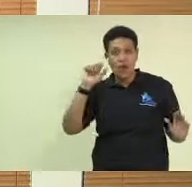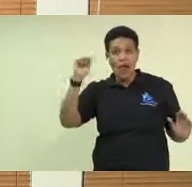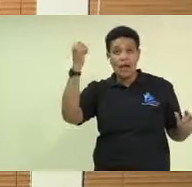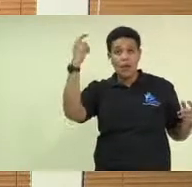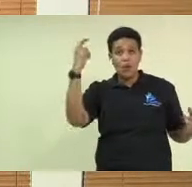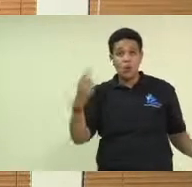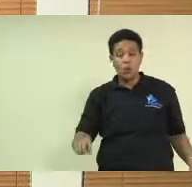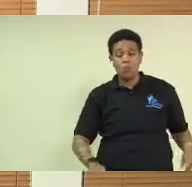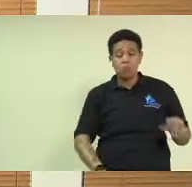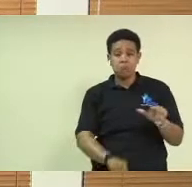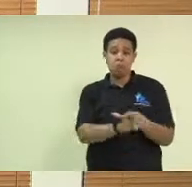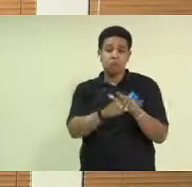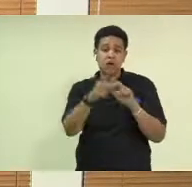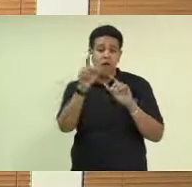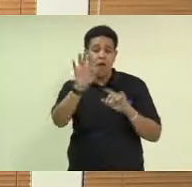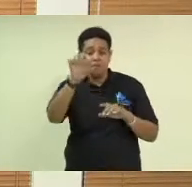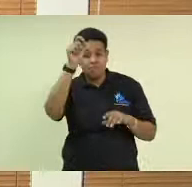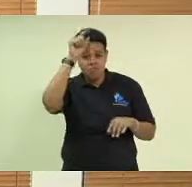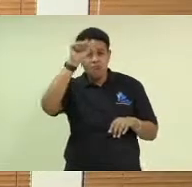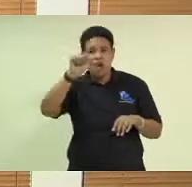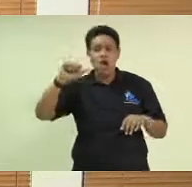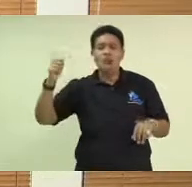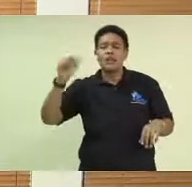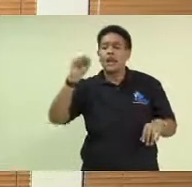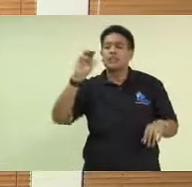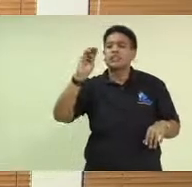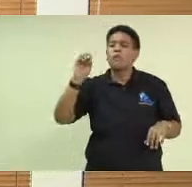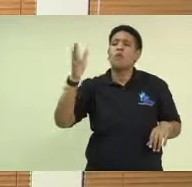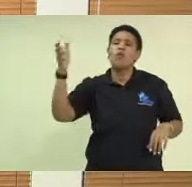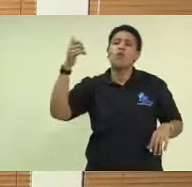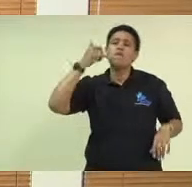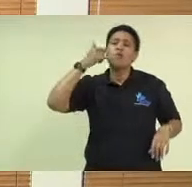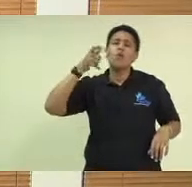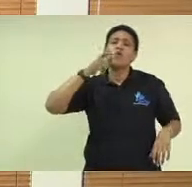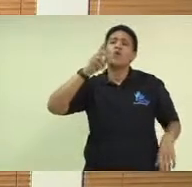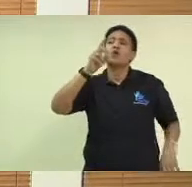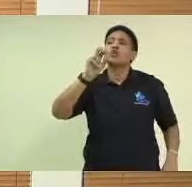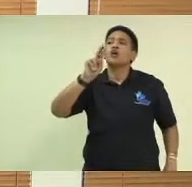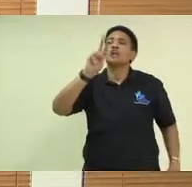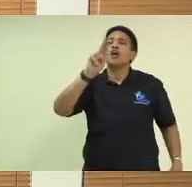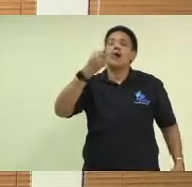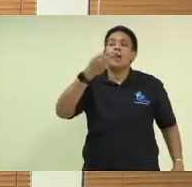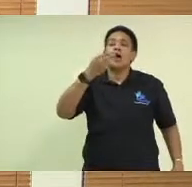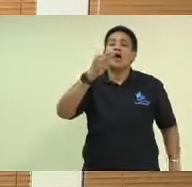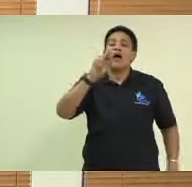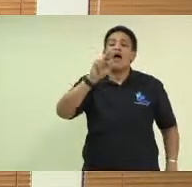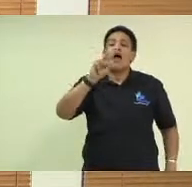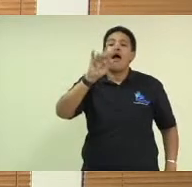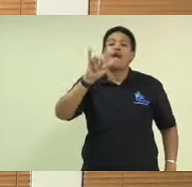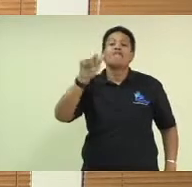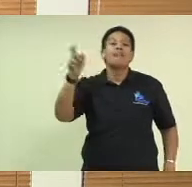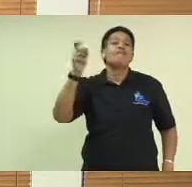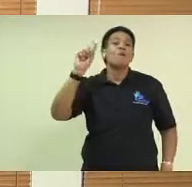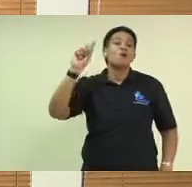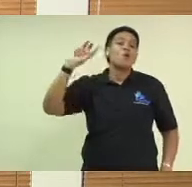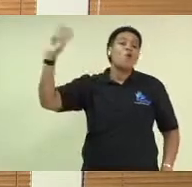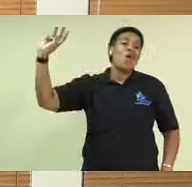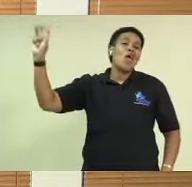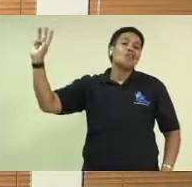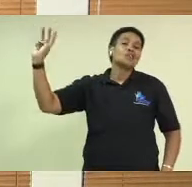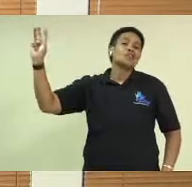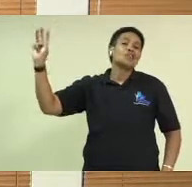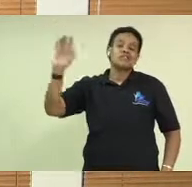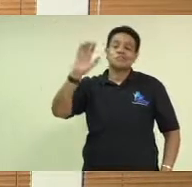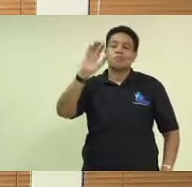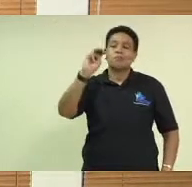eventuality. The other SMO we have online is Dr. Harvey, who hails from the West, Cornwall